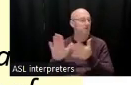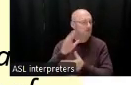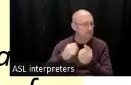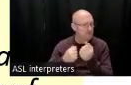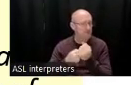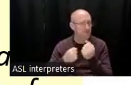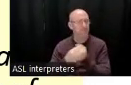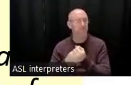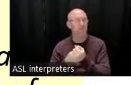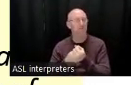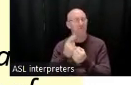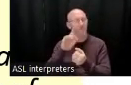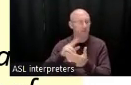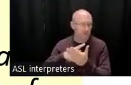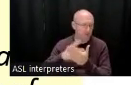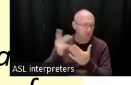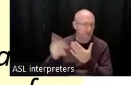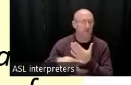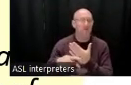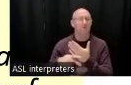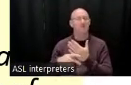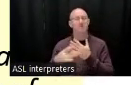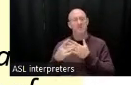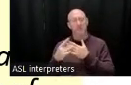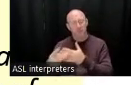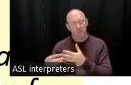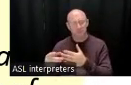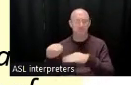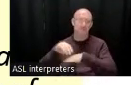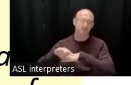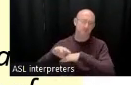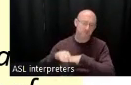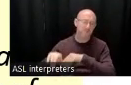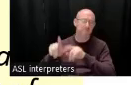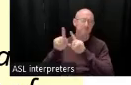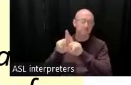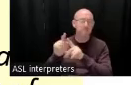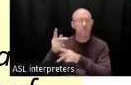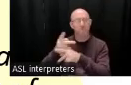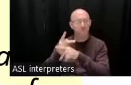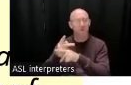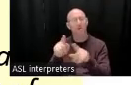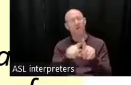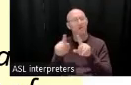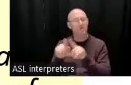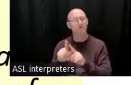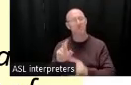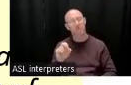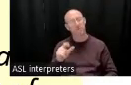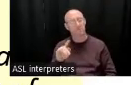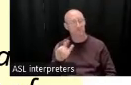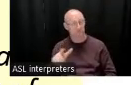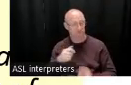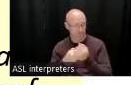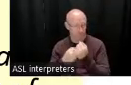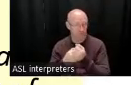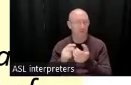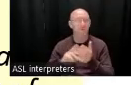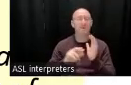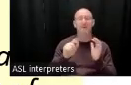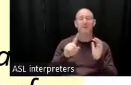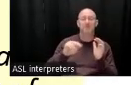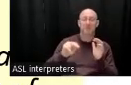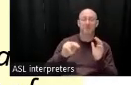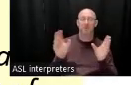there programs and guidance and mentoring and supervision, but also logistical support. So the administrative